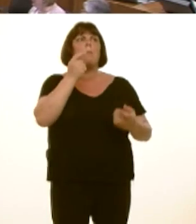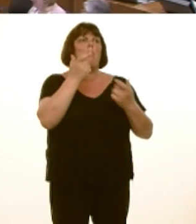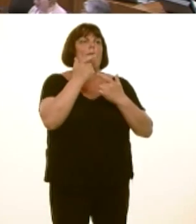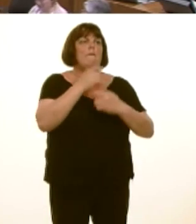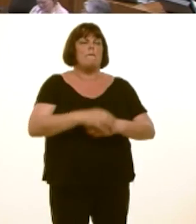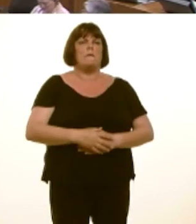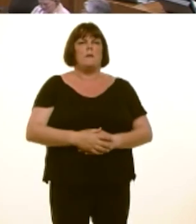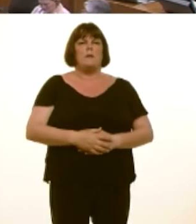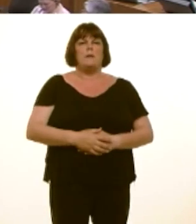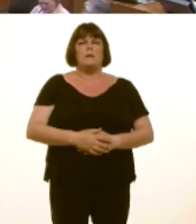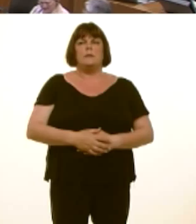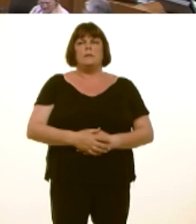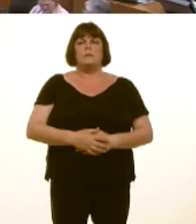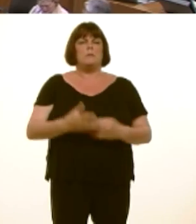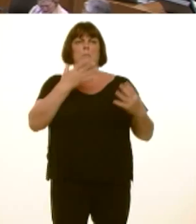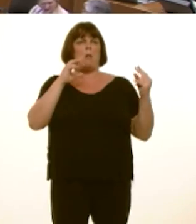Well,